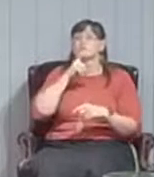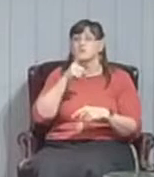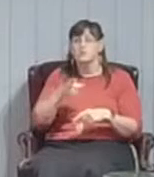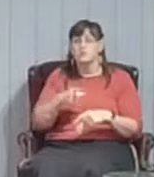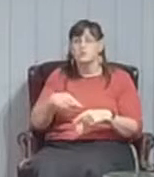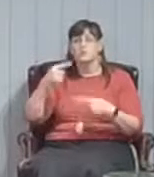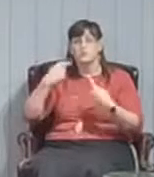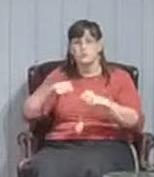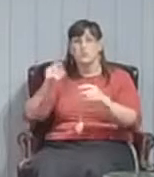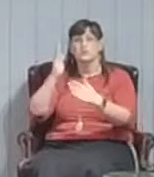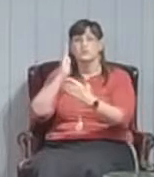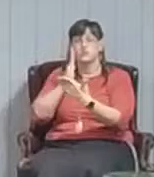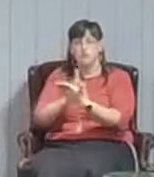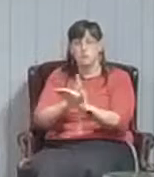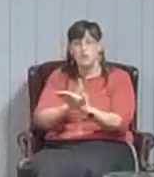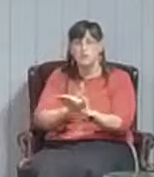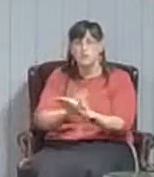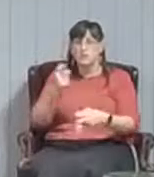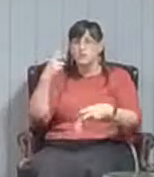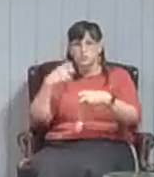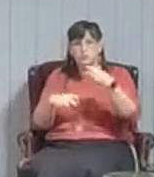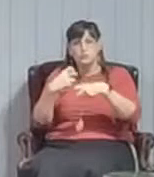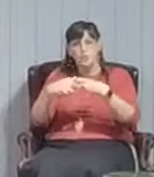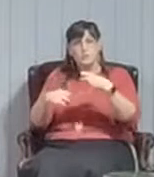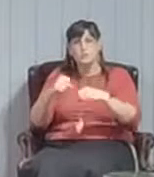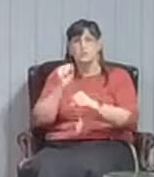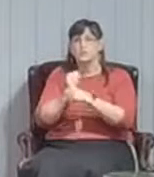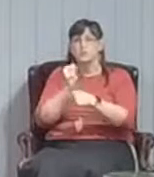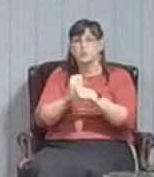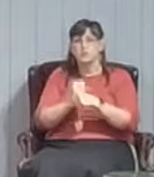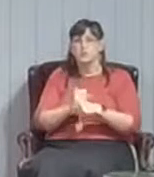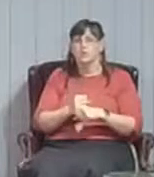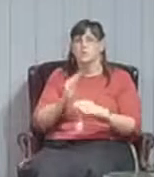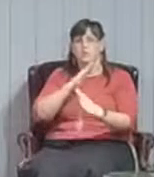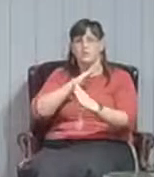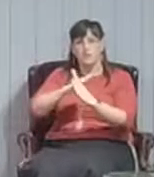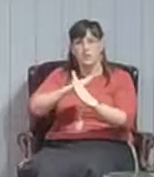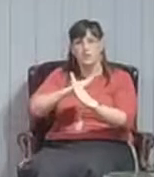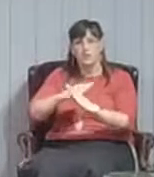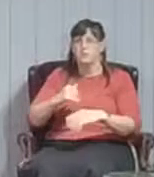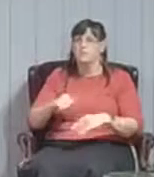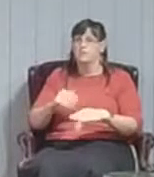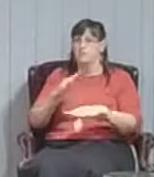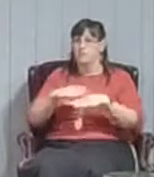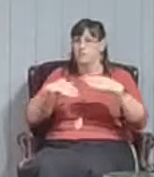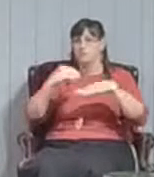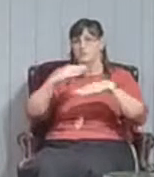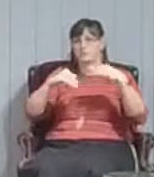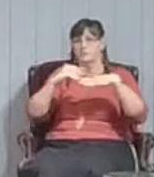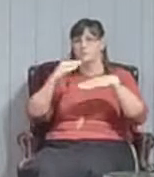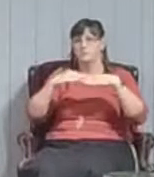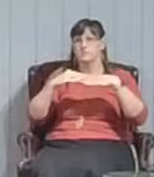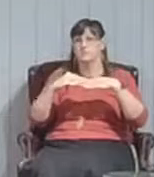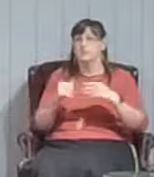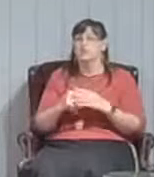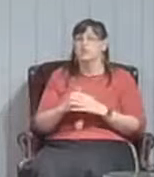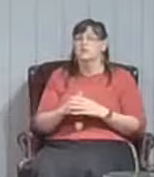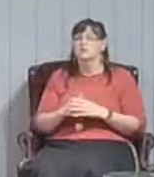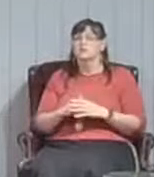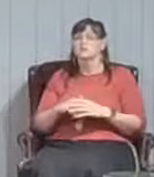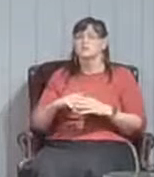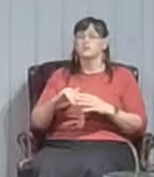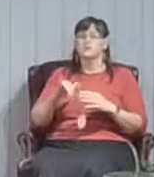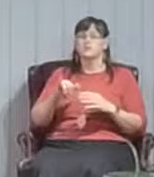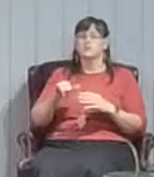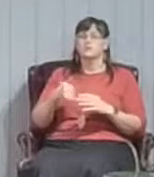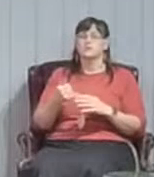trying to stop them, to trouble their work and to stop them from building. You know, there's just shy of 1,500 years of